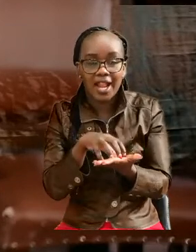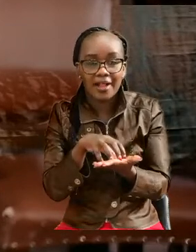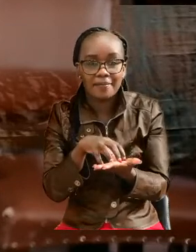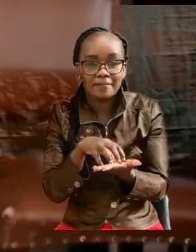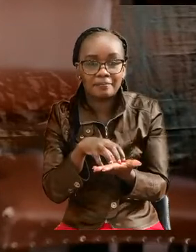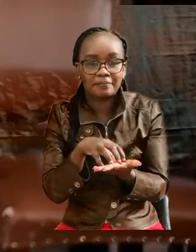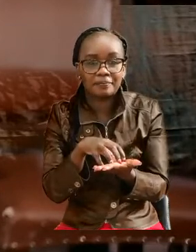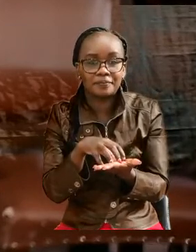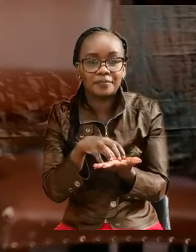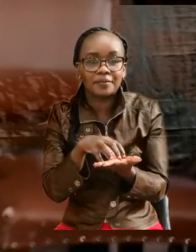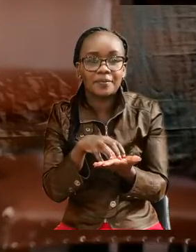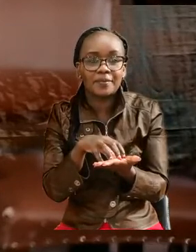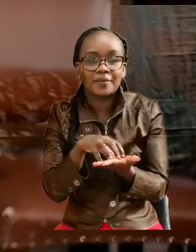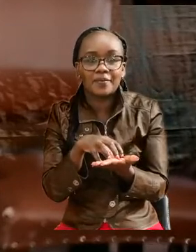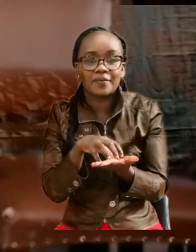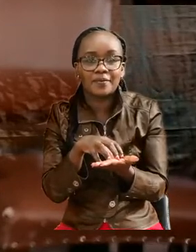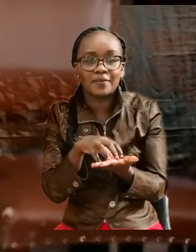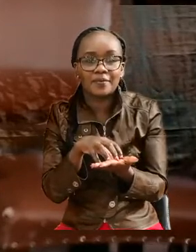So,